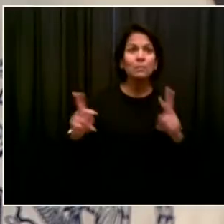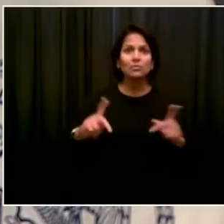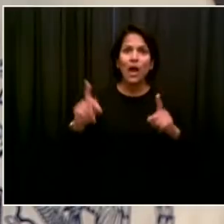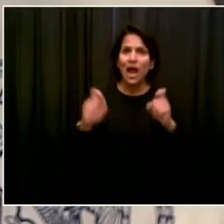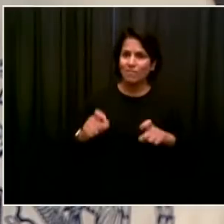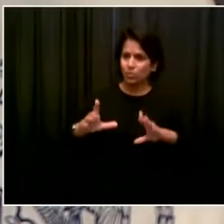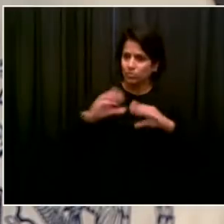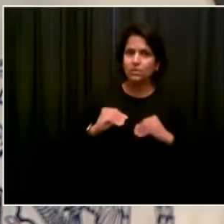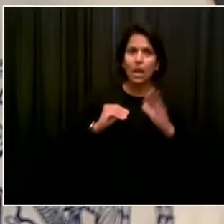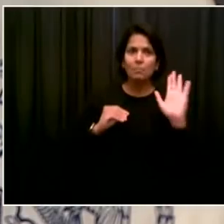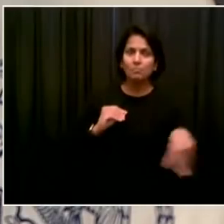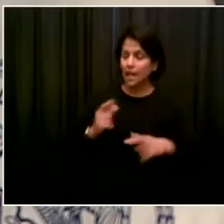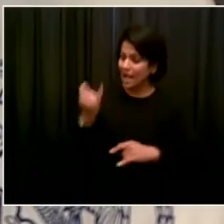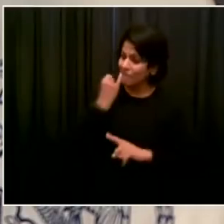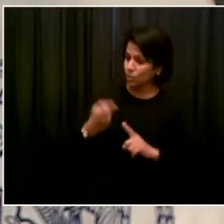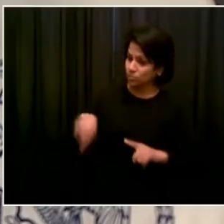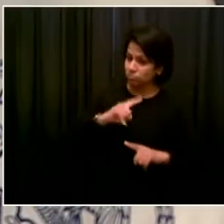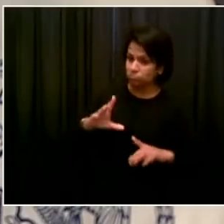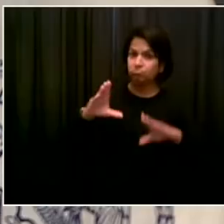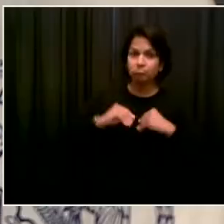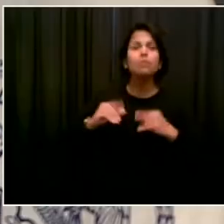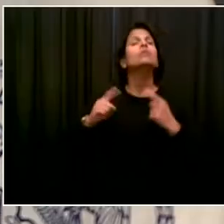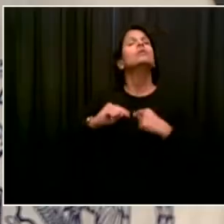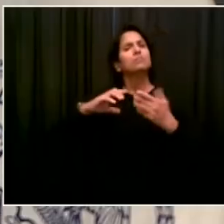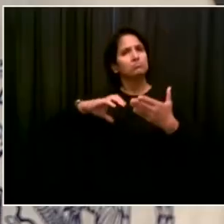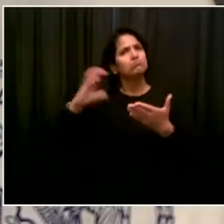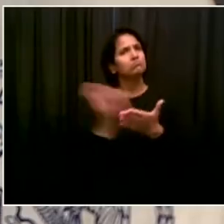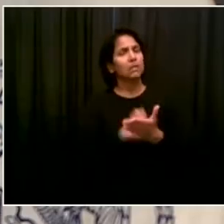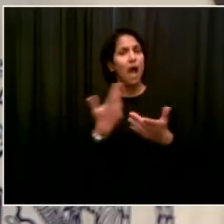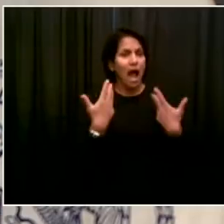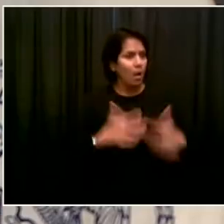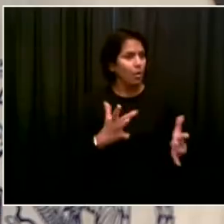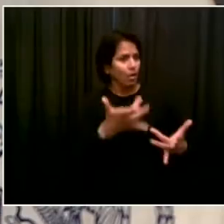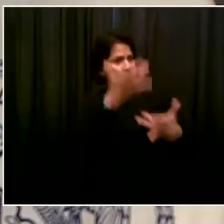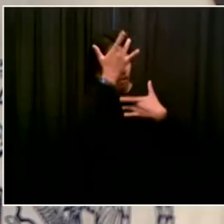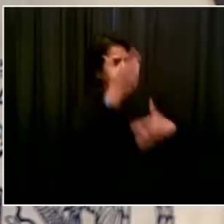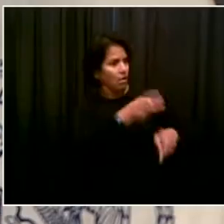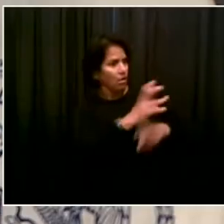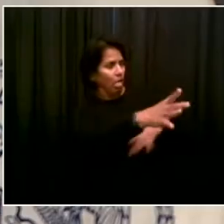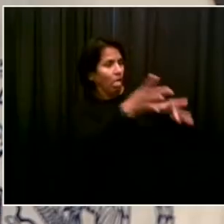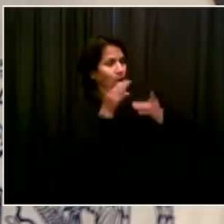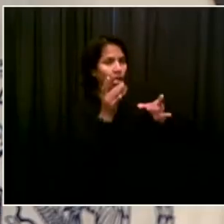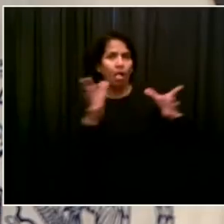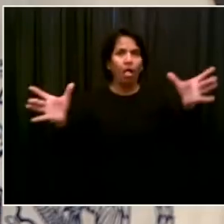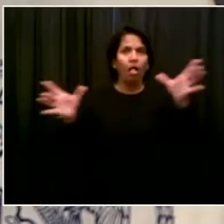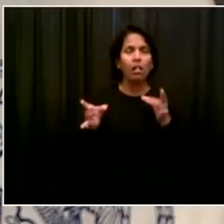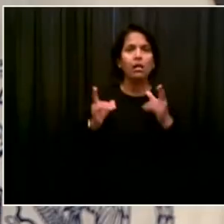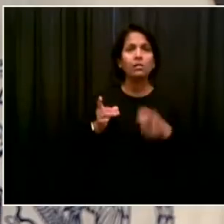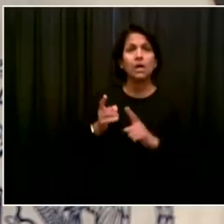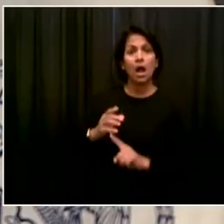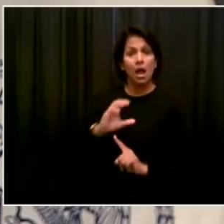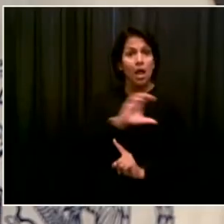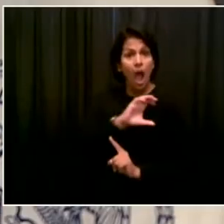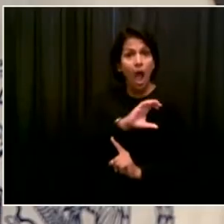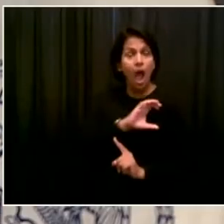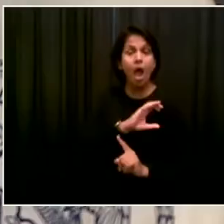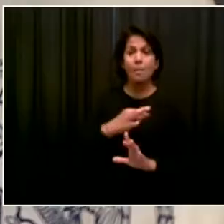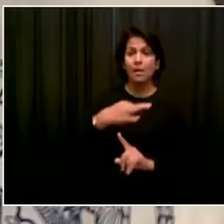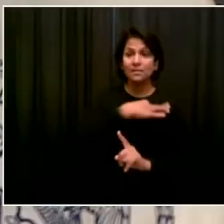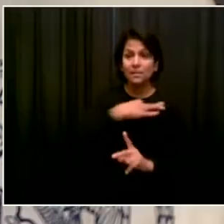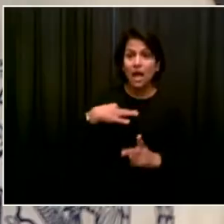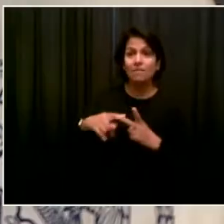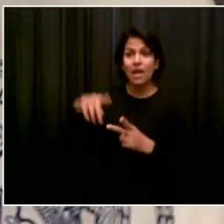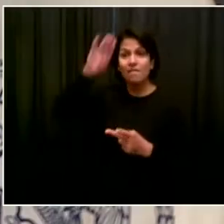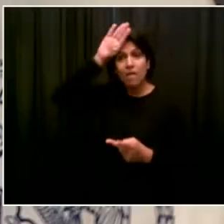among law enforcement officers, horrible, tragic reality. 460 law